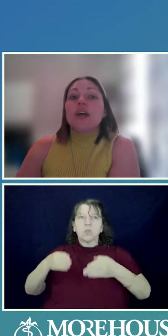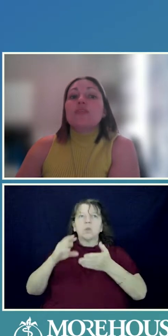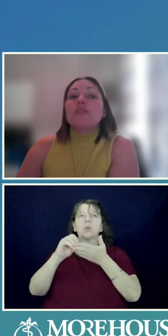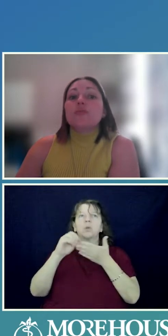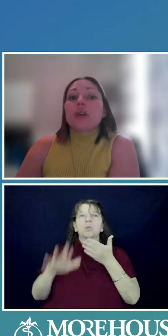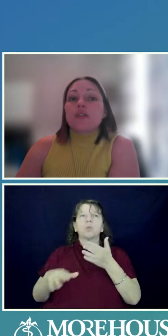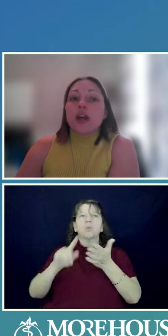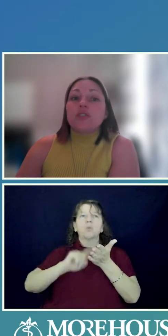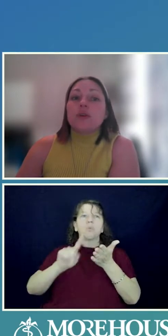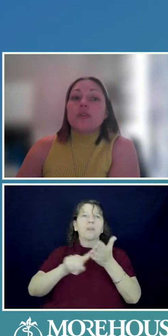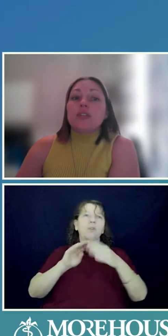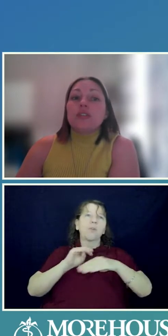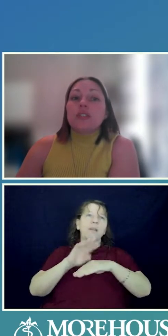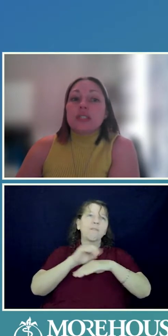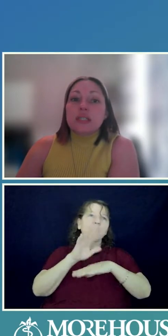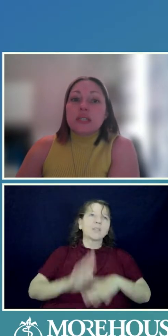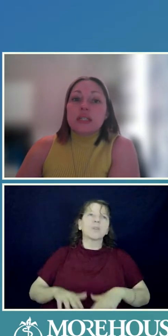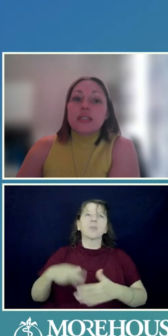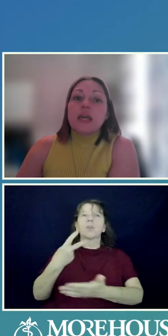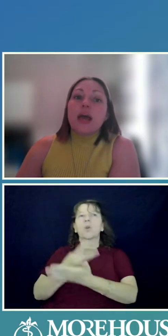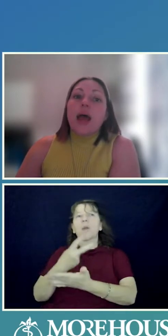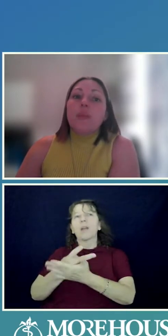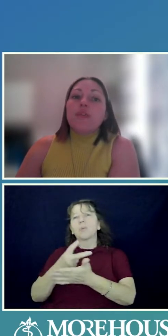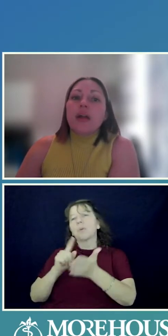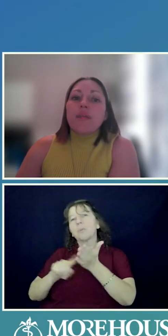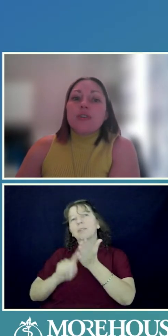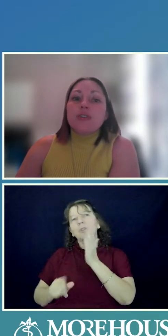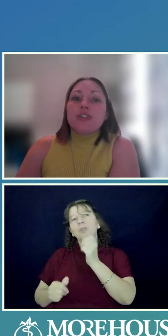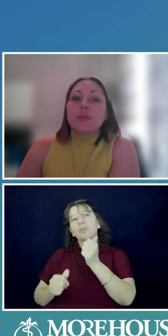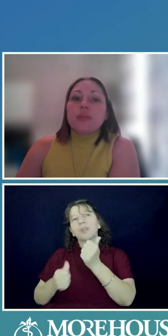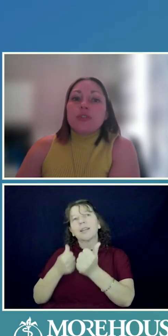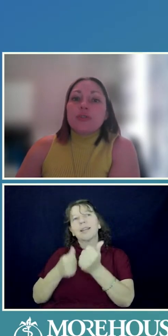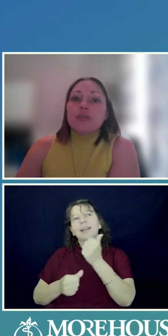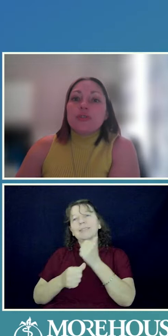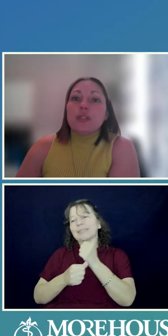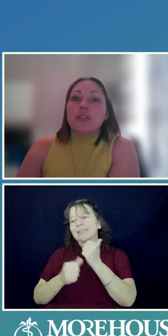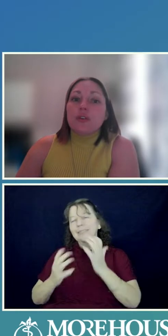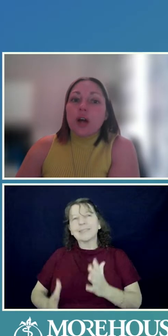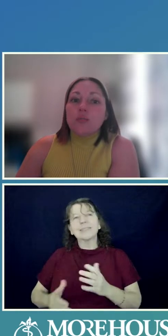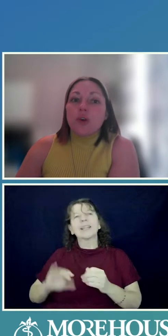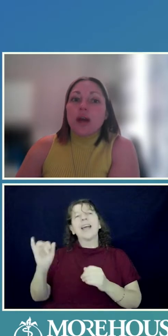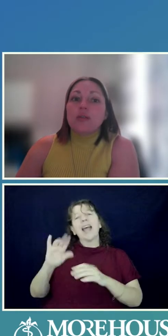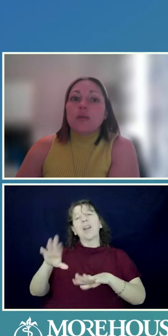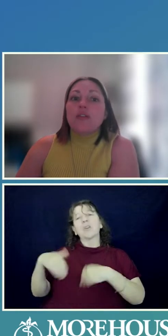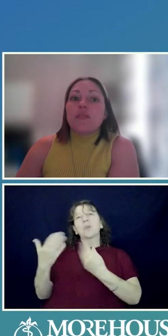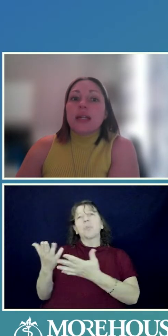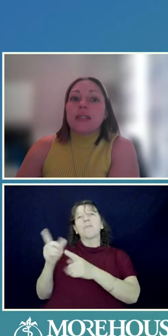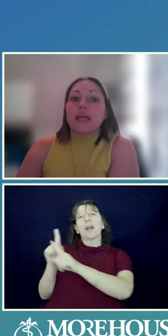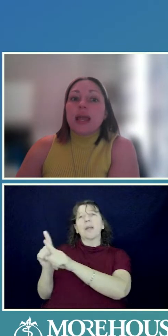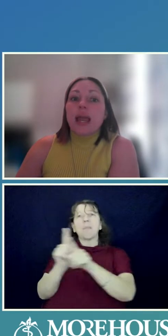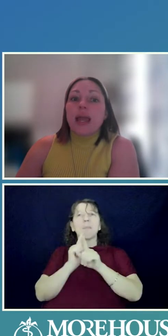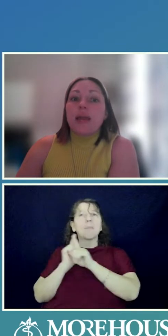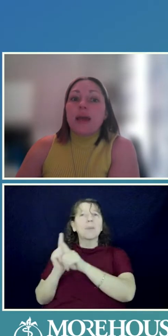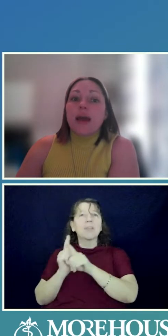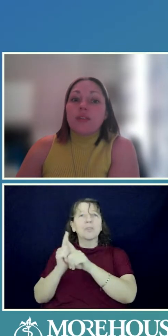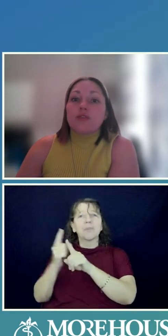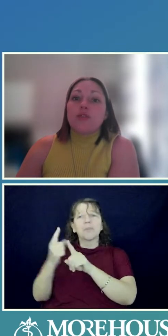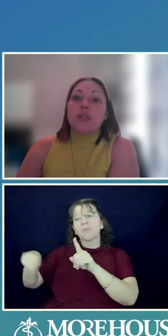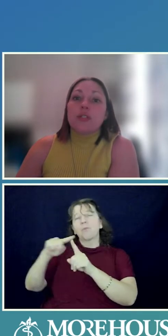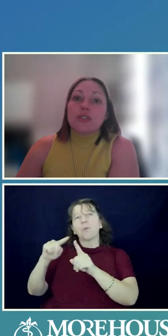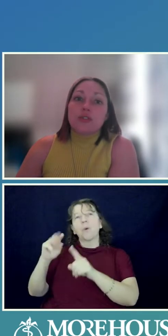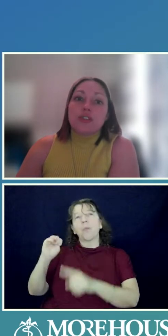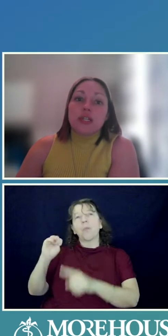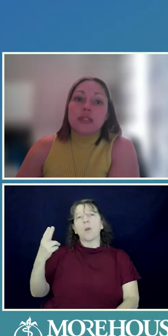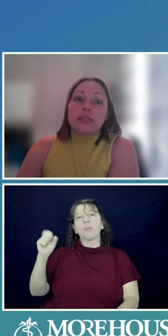research advisors, we have graduate research assistants, and provide mentorship to students across Morehouse School of Medicine and